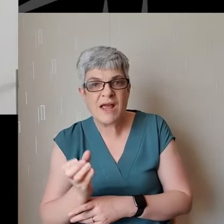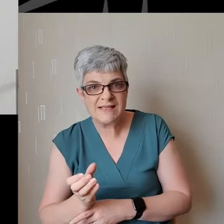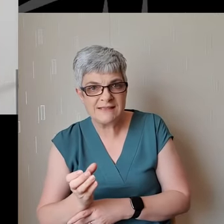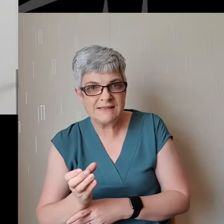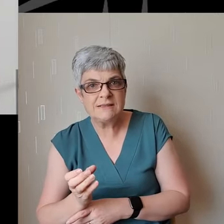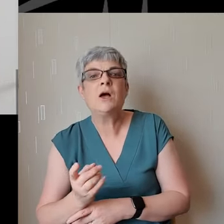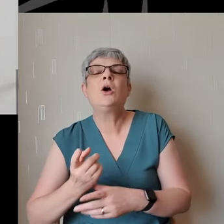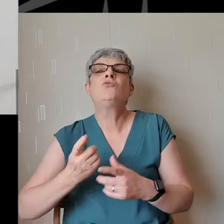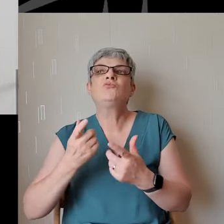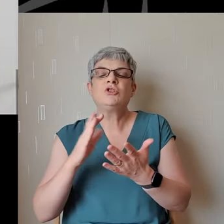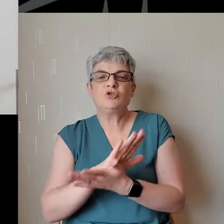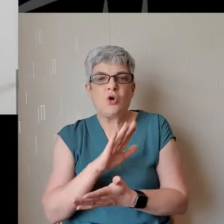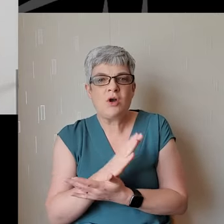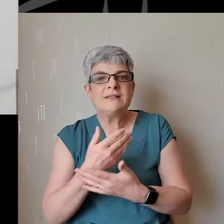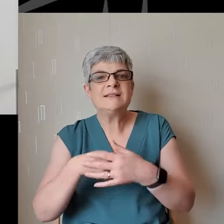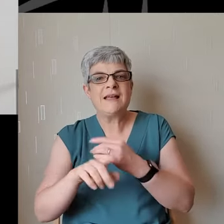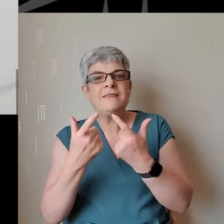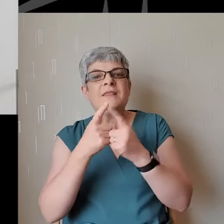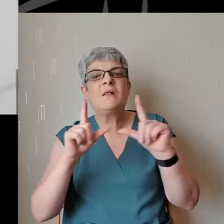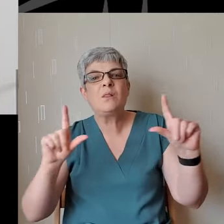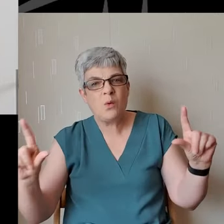Lord always.